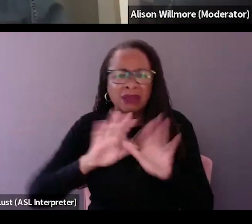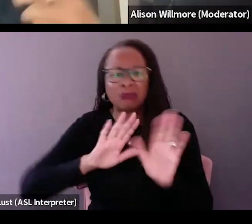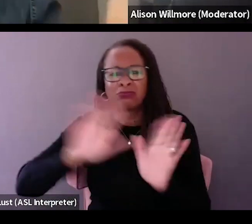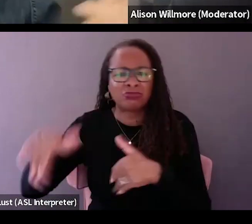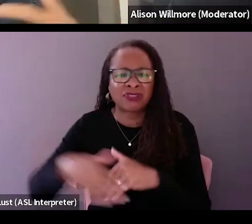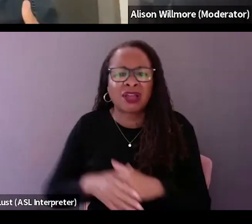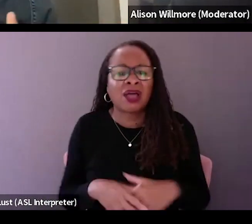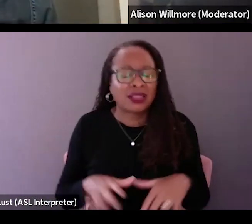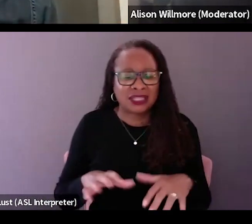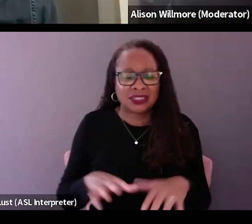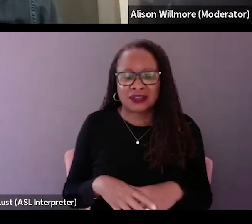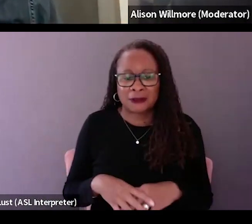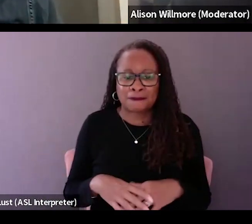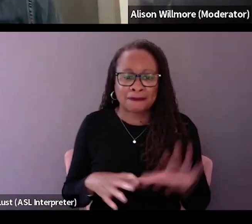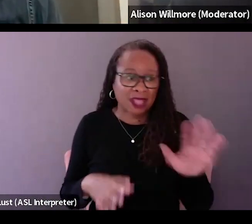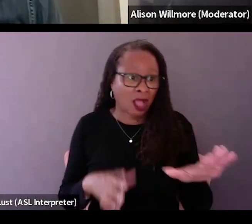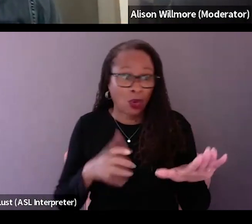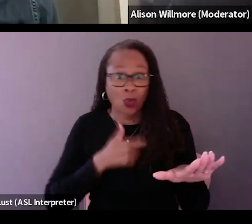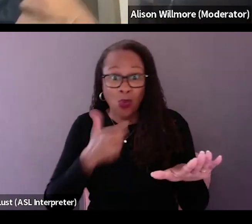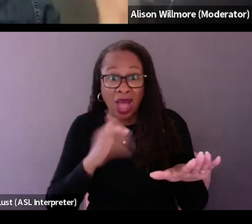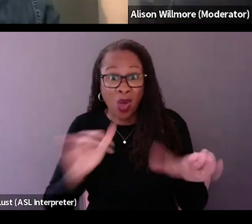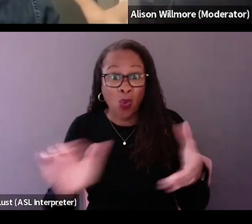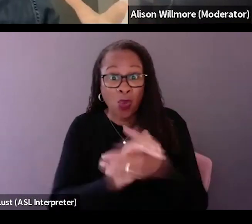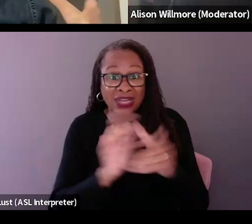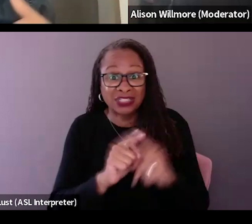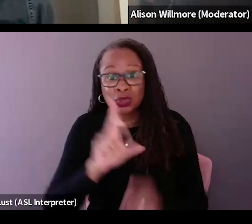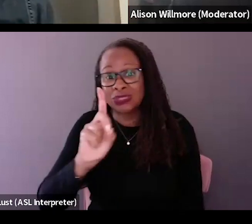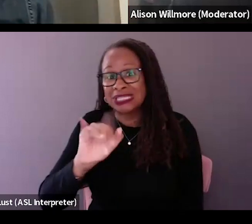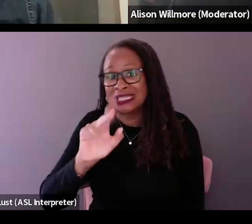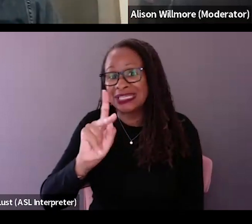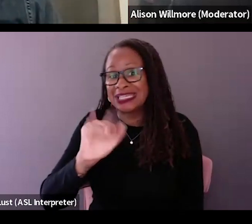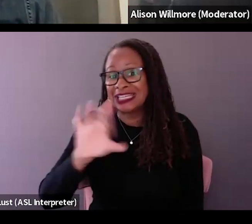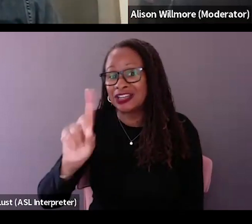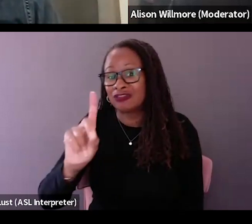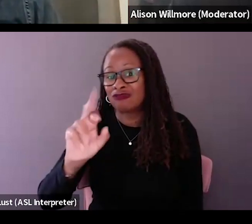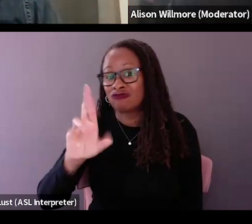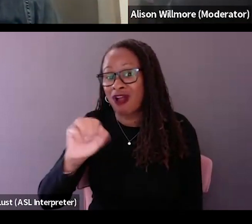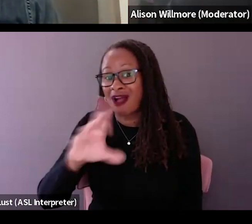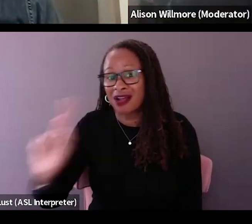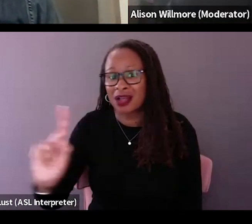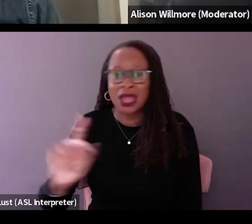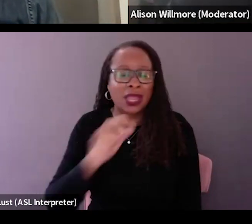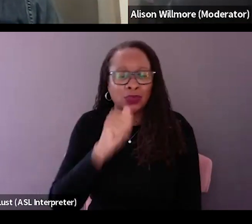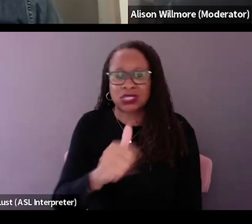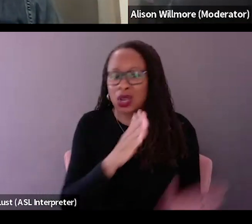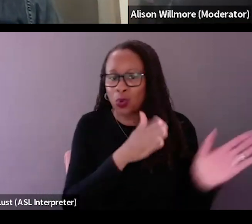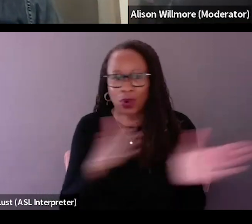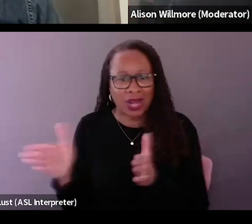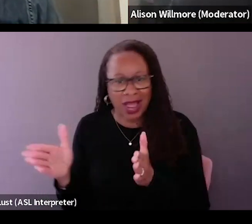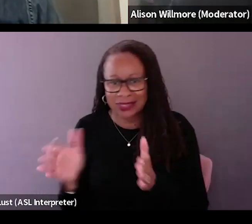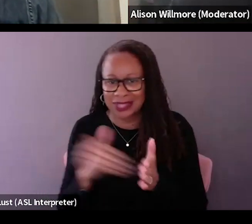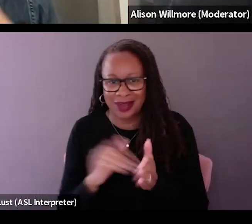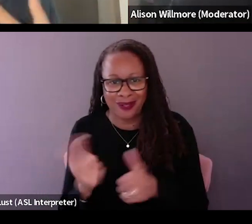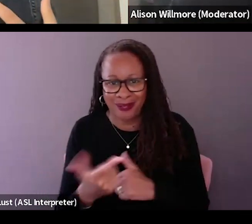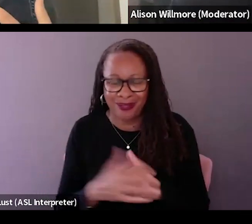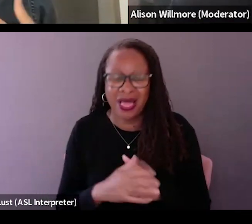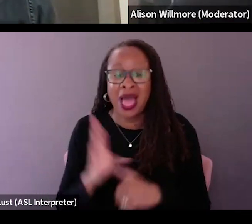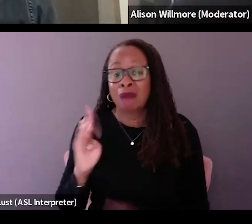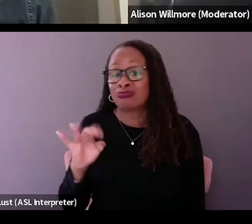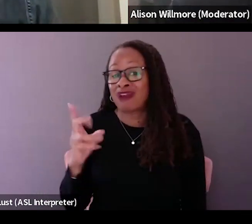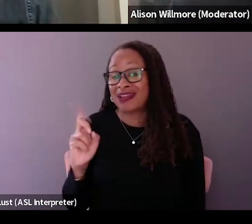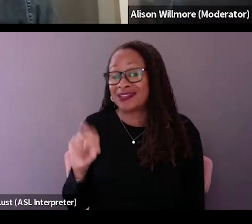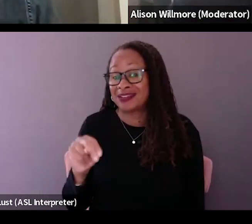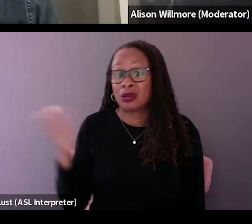Kid Rock. So it was not methodical at all. And Brandon brought back two suitcases full that he